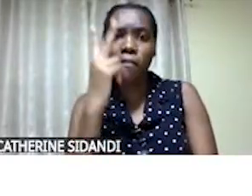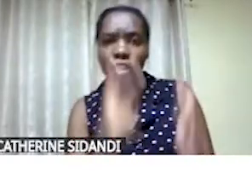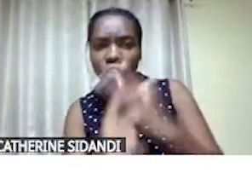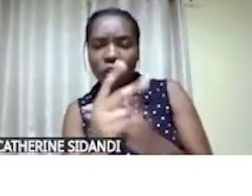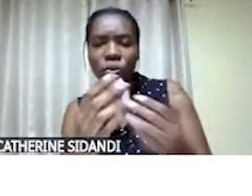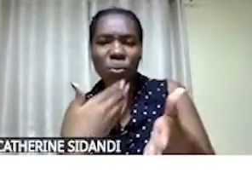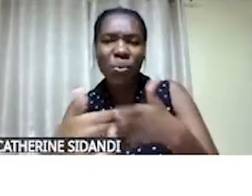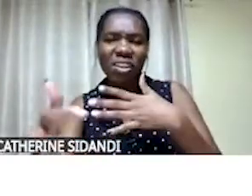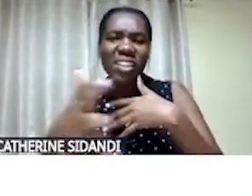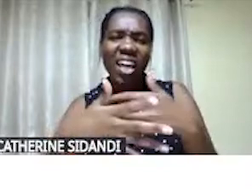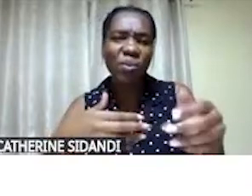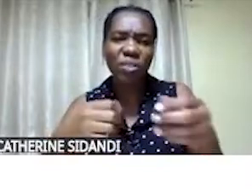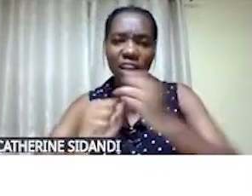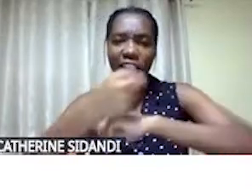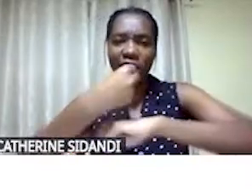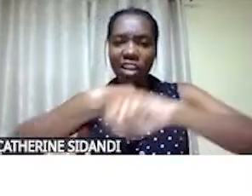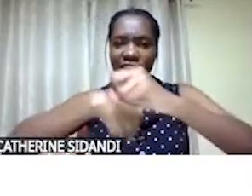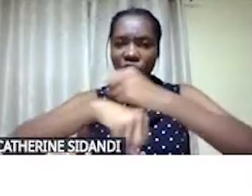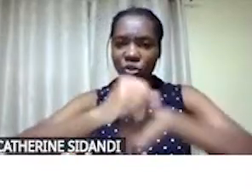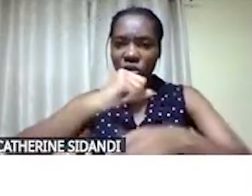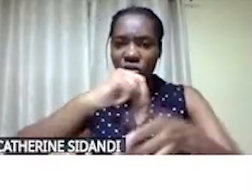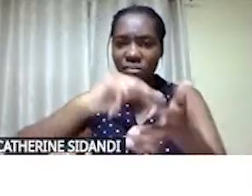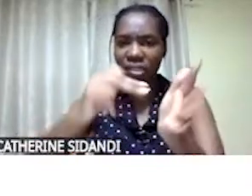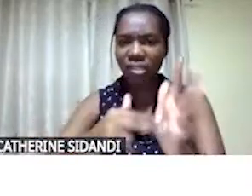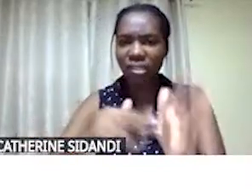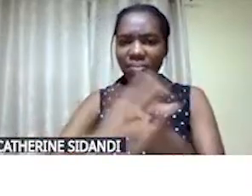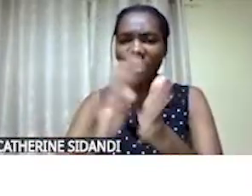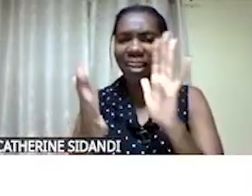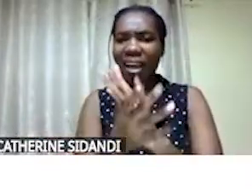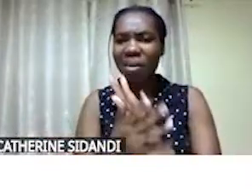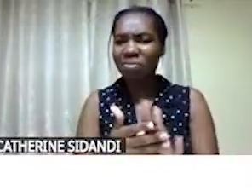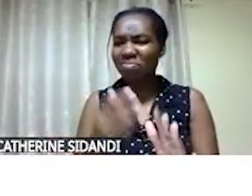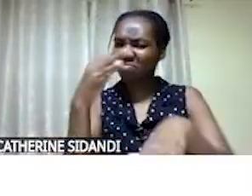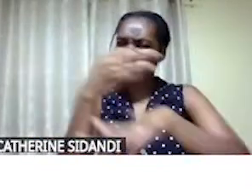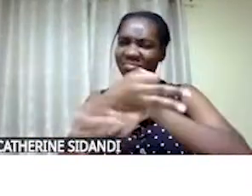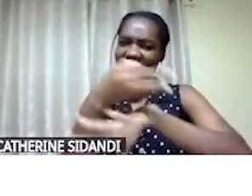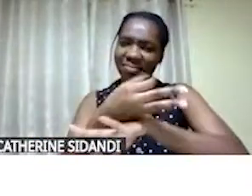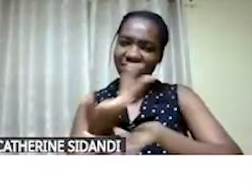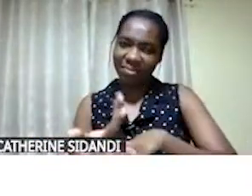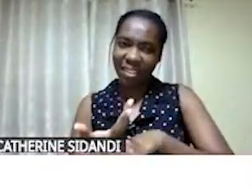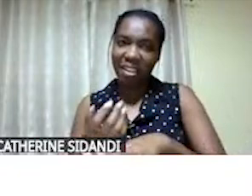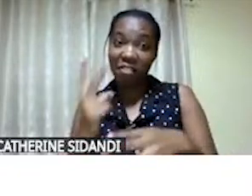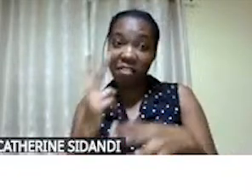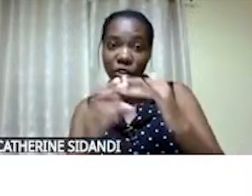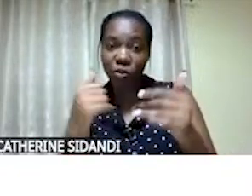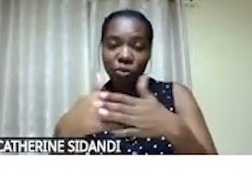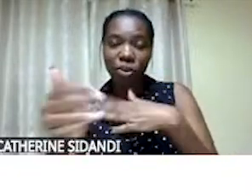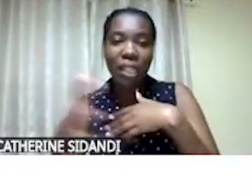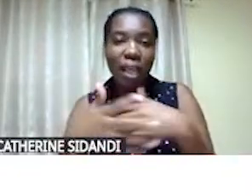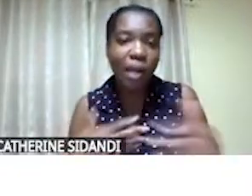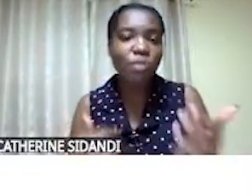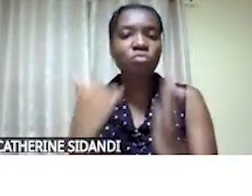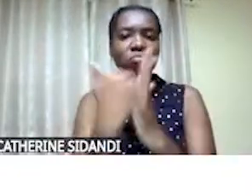strategy remains an illusion. Someone by the name Lee Baldwin said, a vision without a strategy remains an